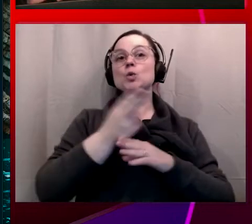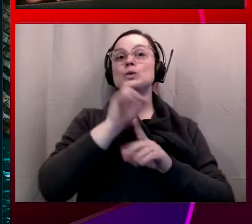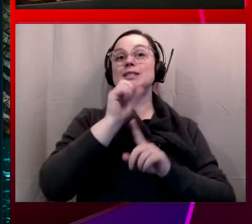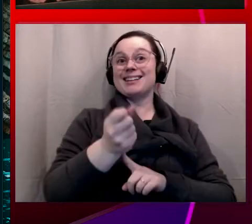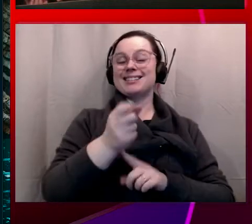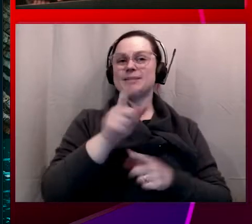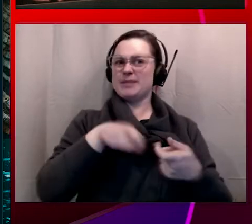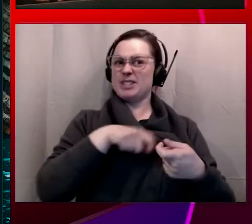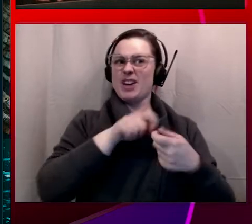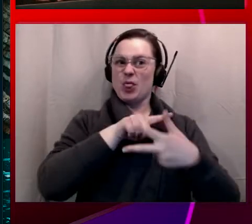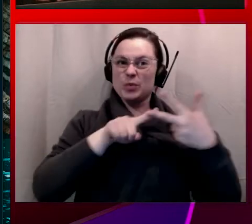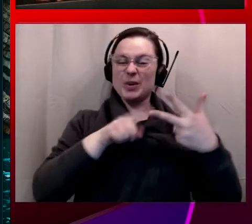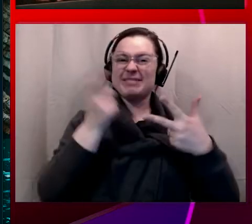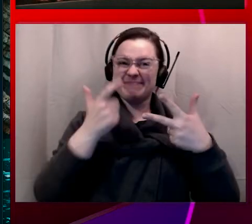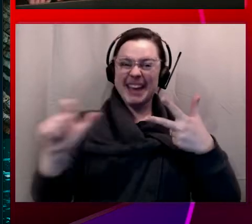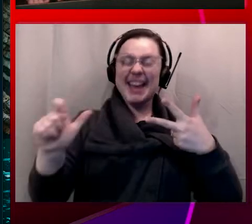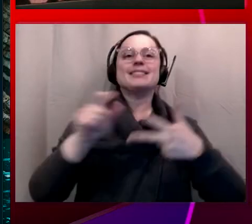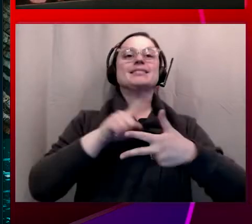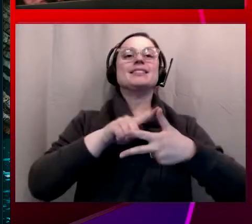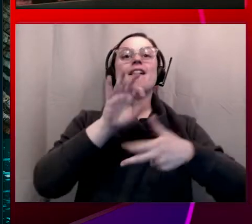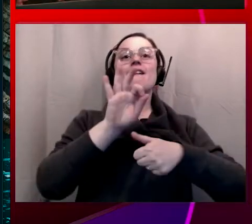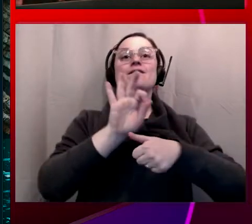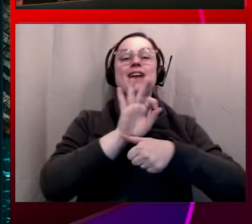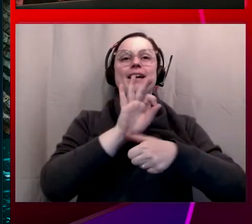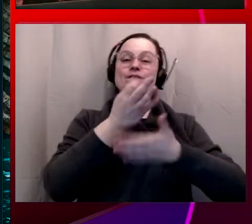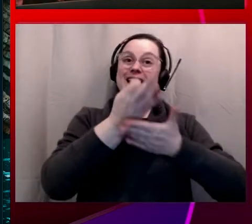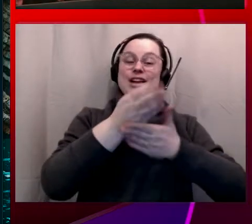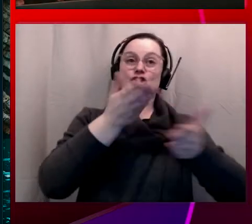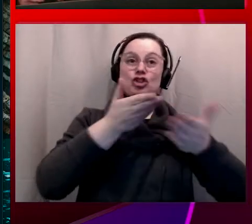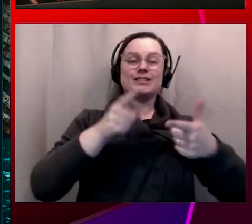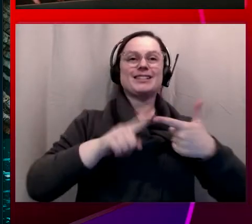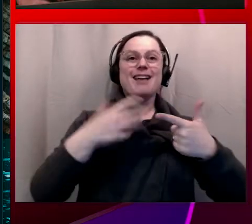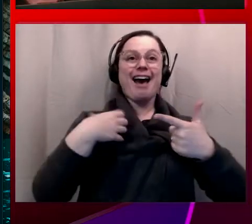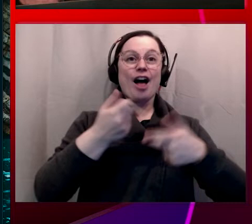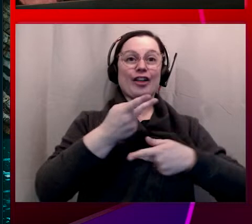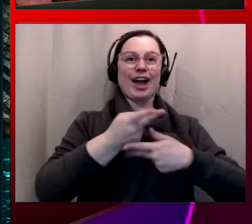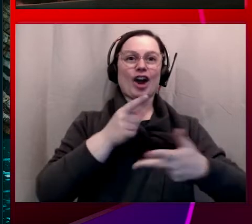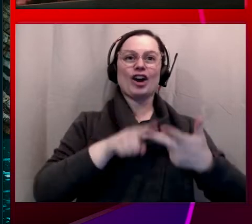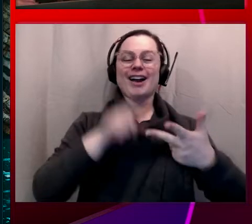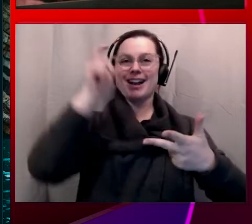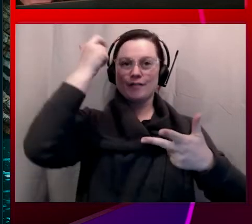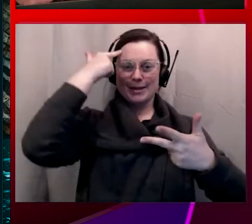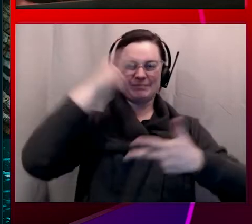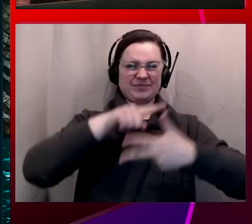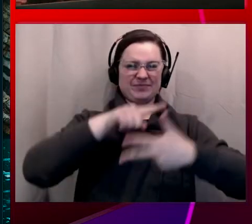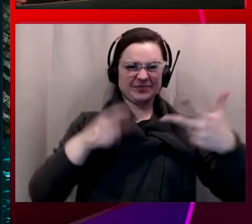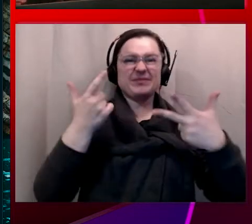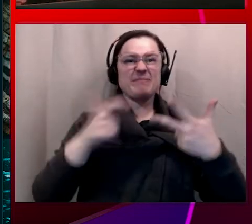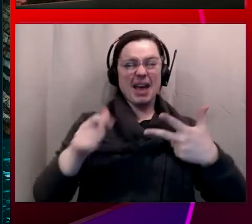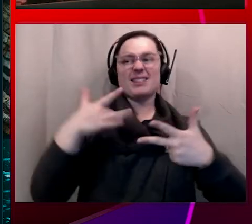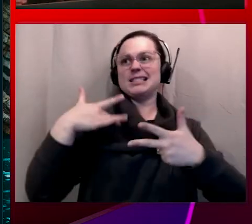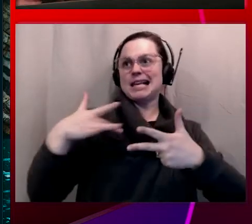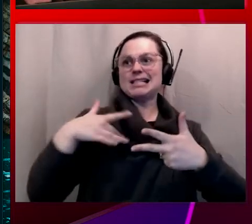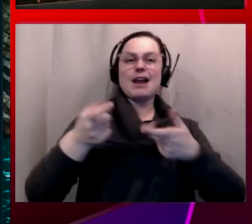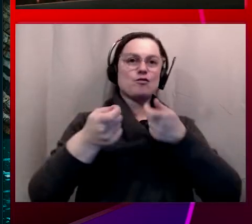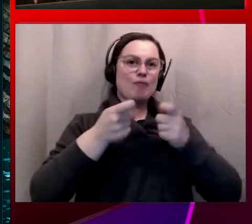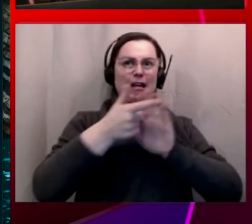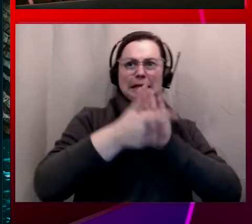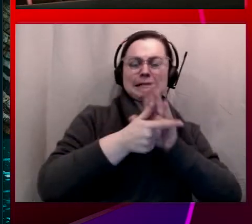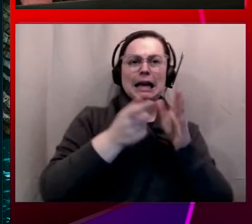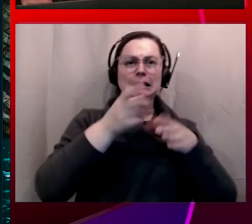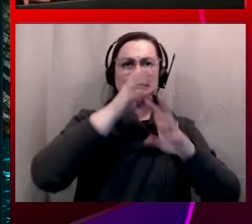three big industries are financial services, healthcare, and government, right? Oh, yeah, and that's where all the Makes sensitive sense. regulated data is, right?